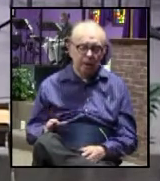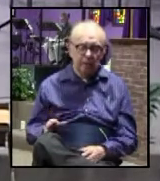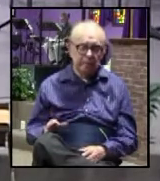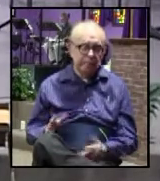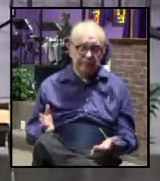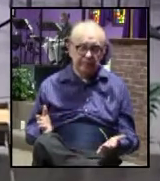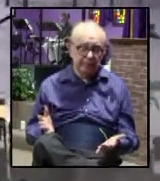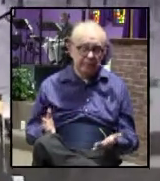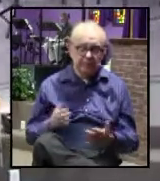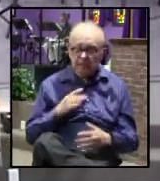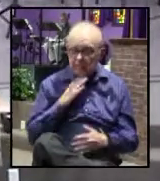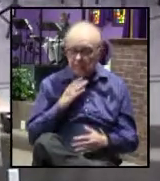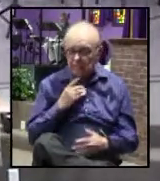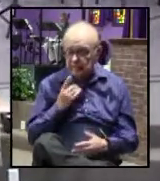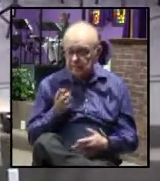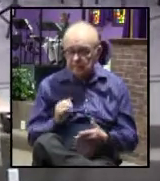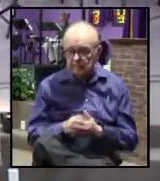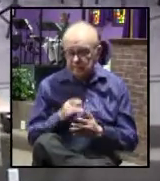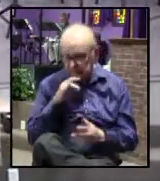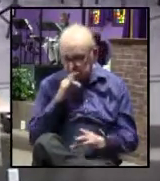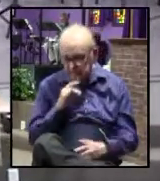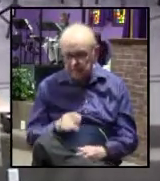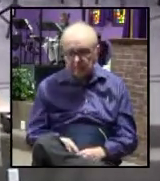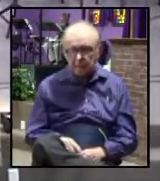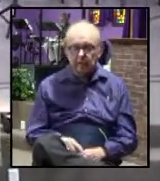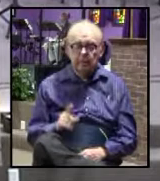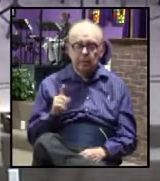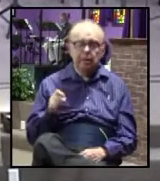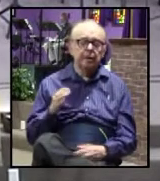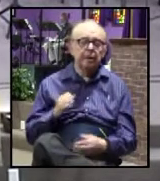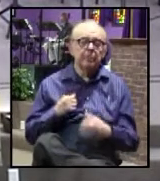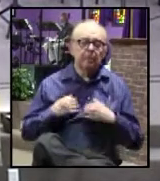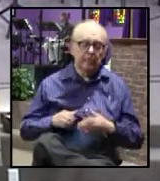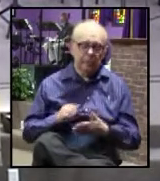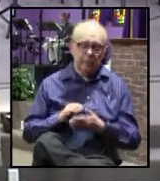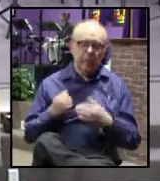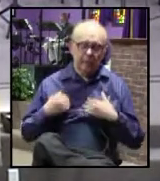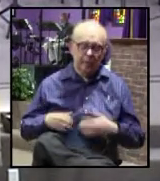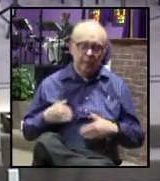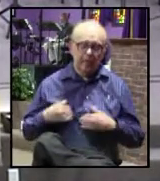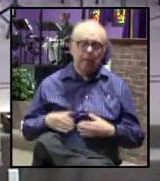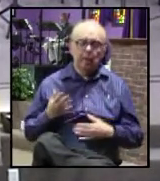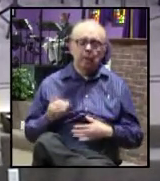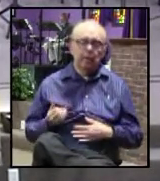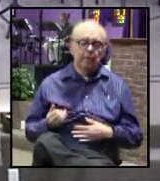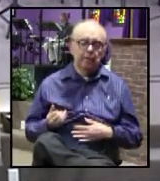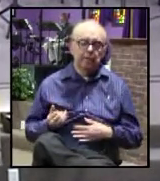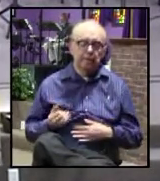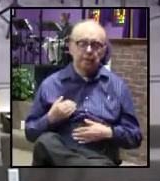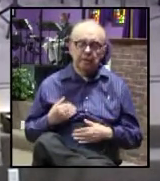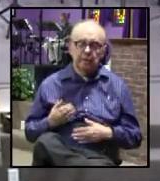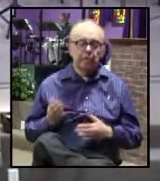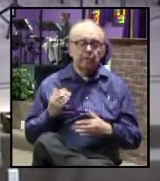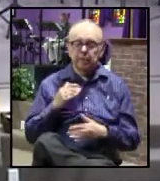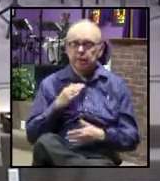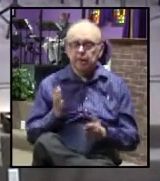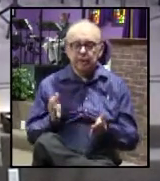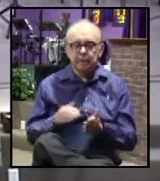anyways. You ever said that with your kids? You need a bath, but we're just going to wait because you're just going to get dirty anyways.